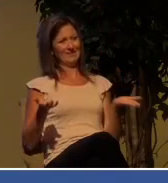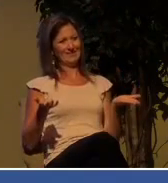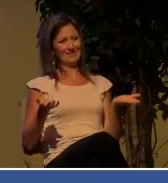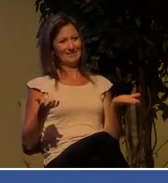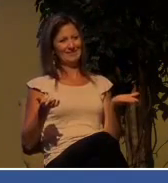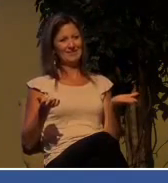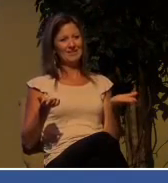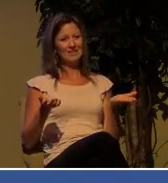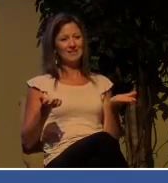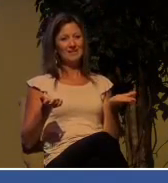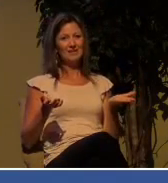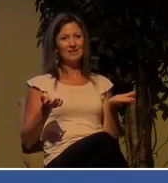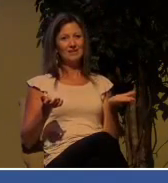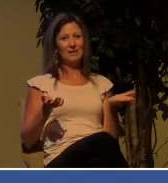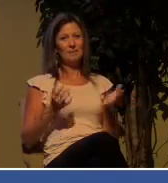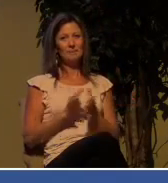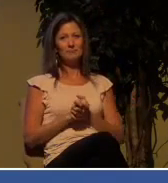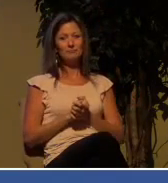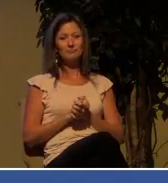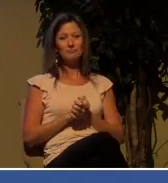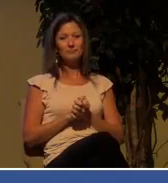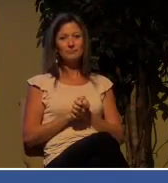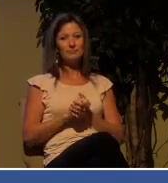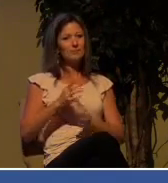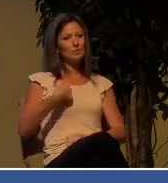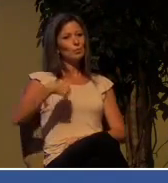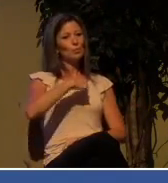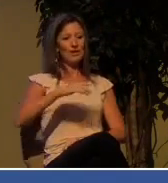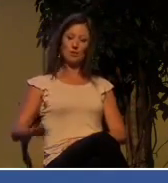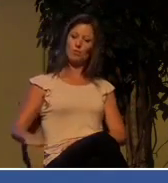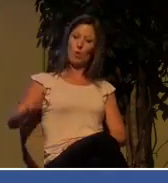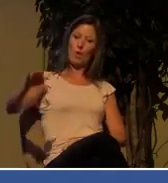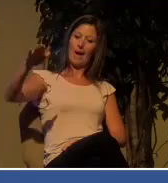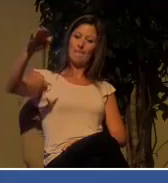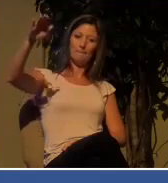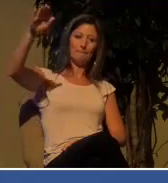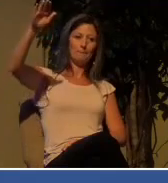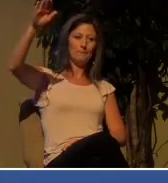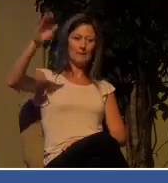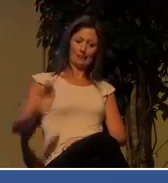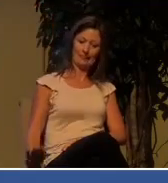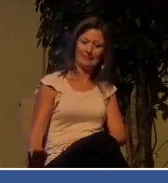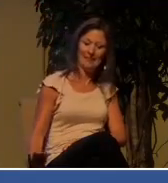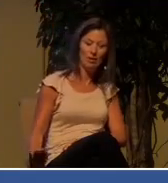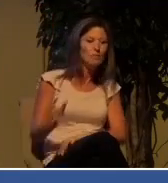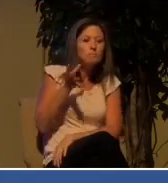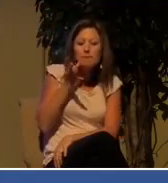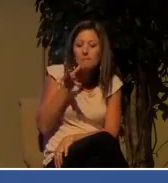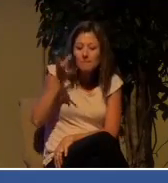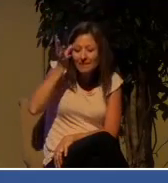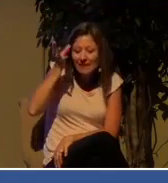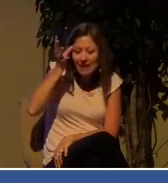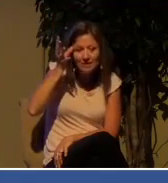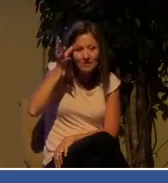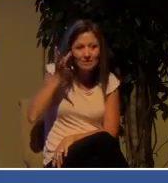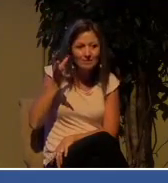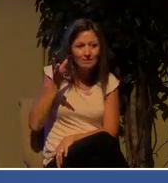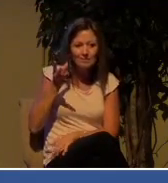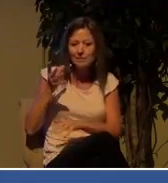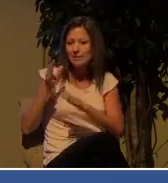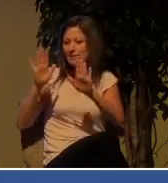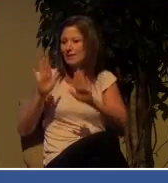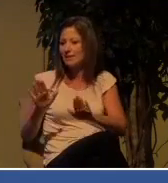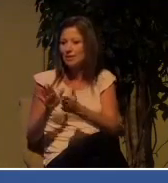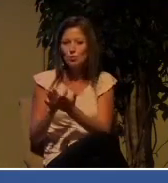After all, it had been impressed on us as we were growing up from the time we were little by our moms and our dads, our Sunday